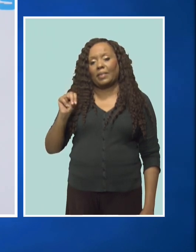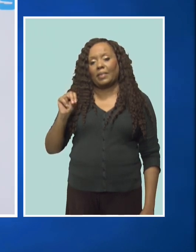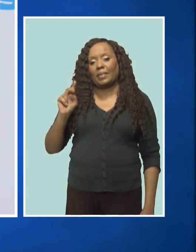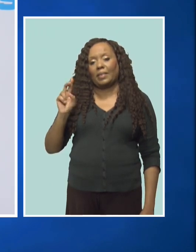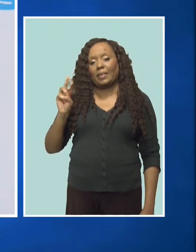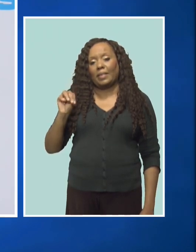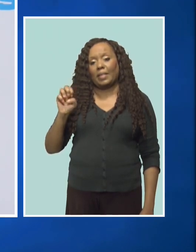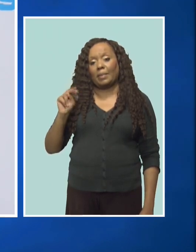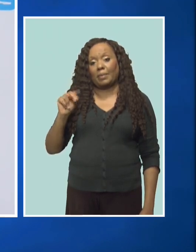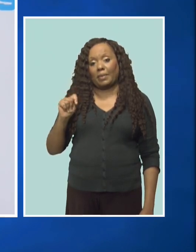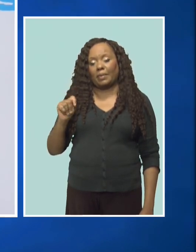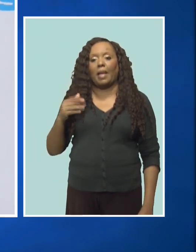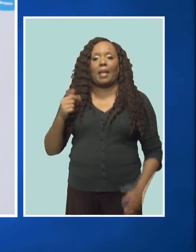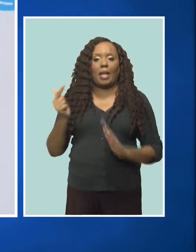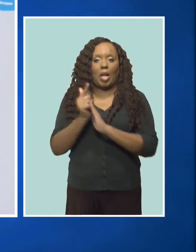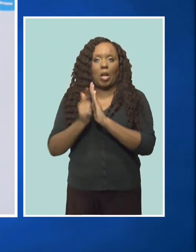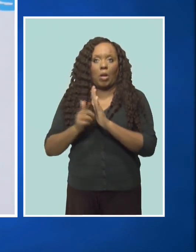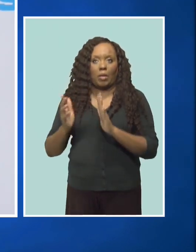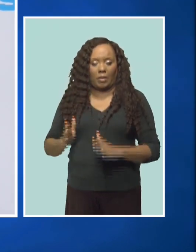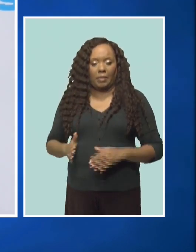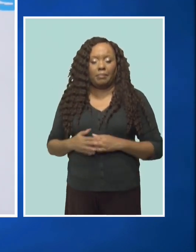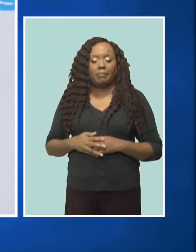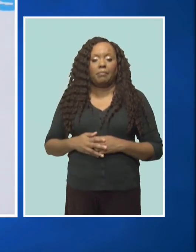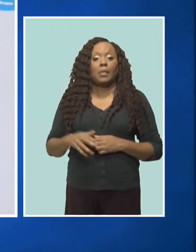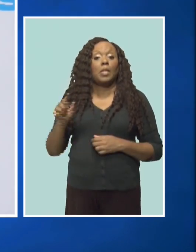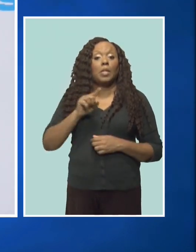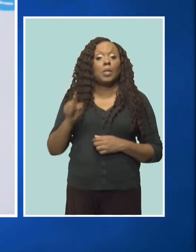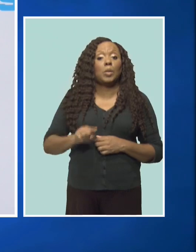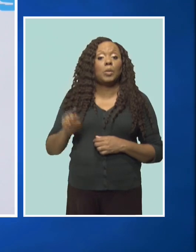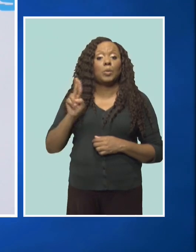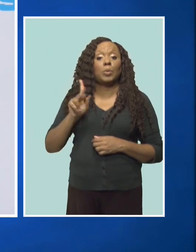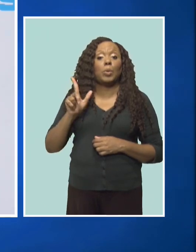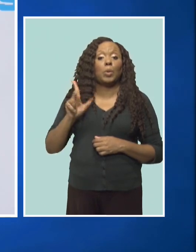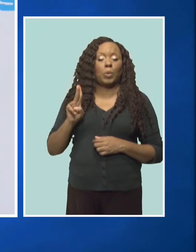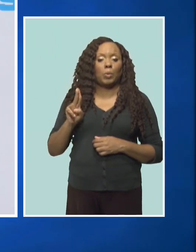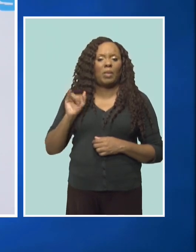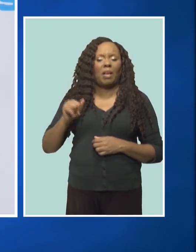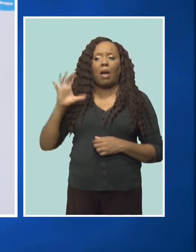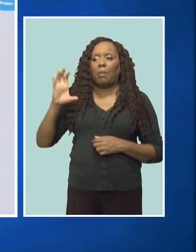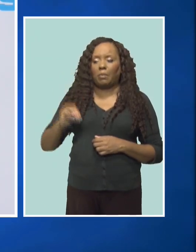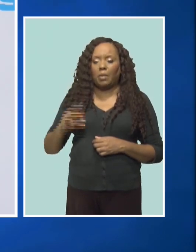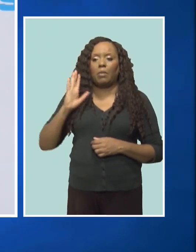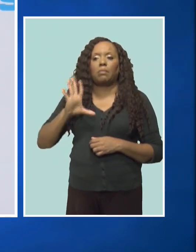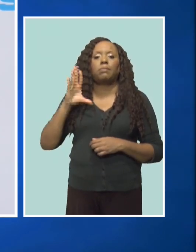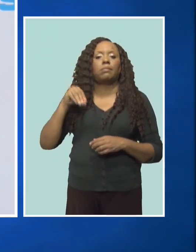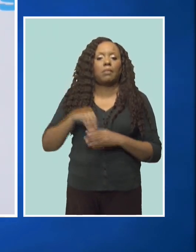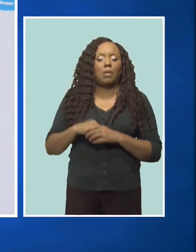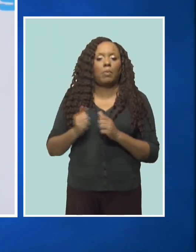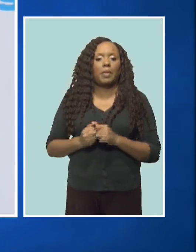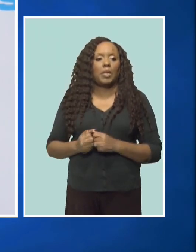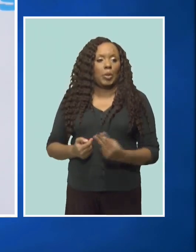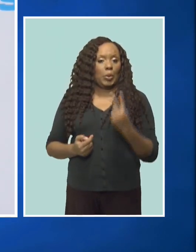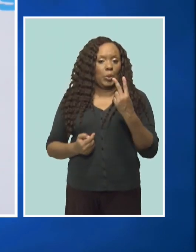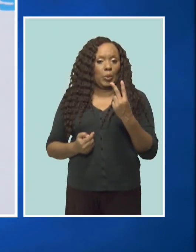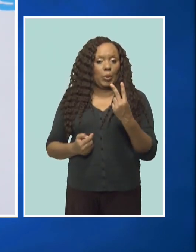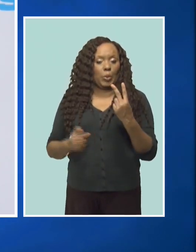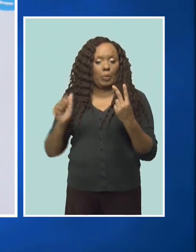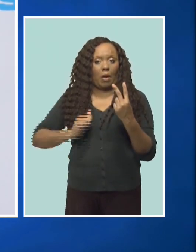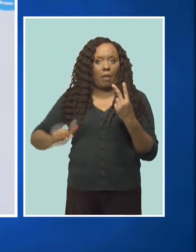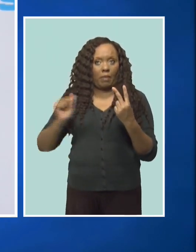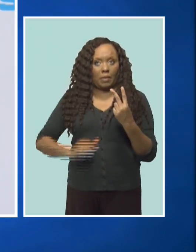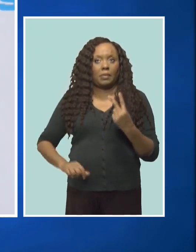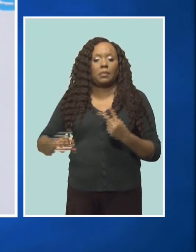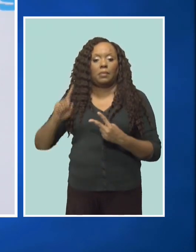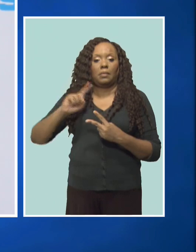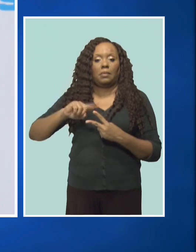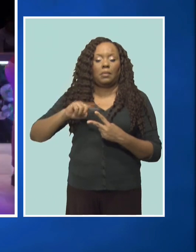This is one of two ventures Zulu will be embarking on in early 2025, with the Vibes Cartel show expected to be held on the